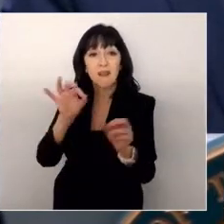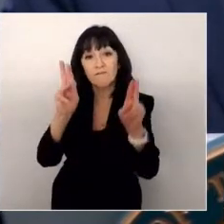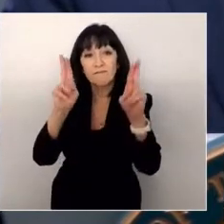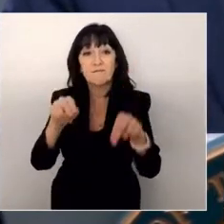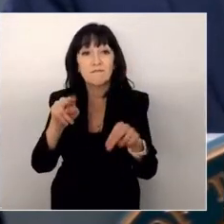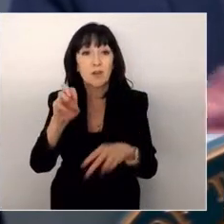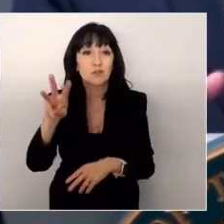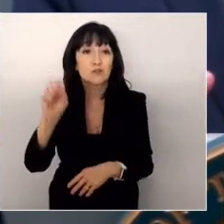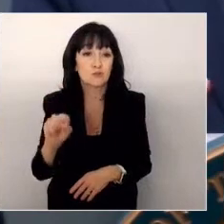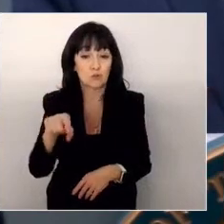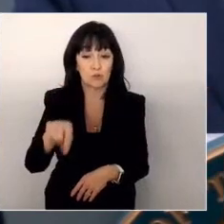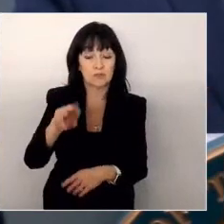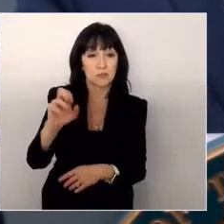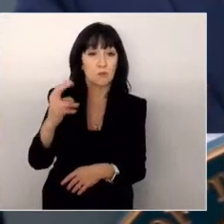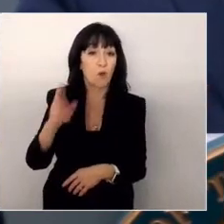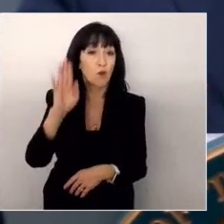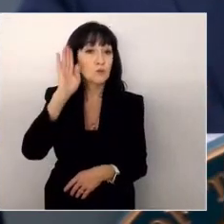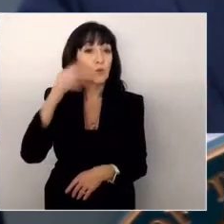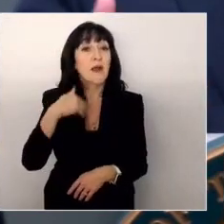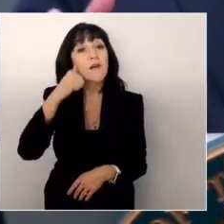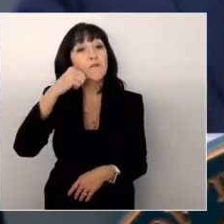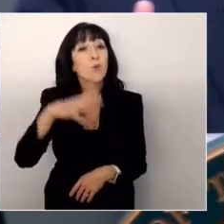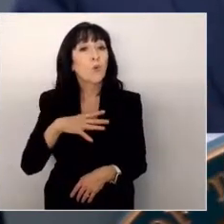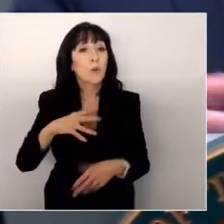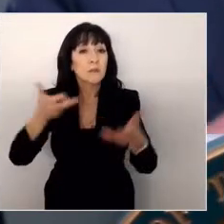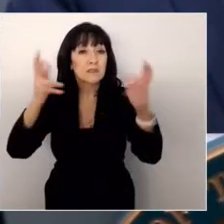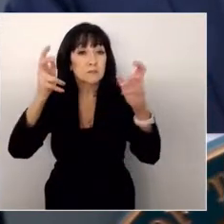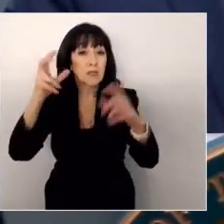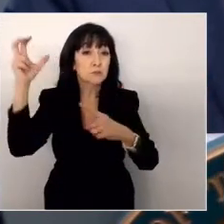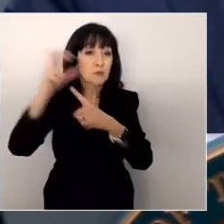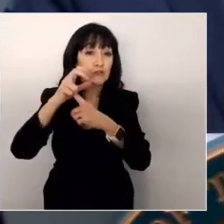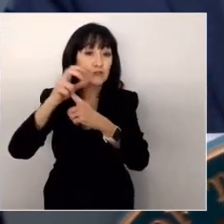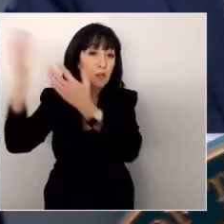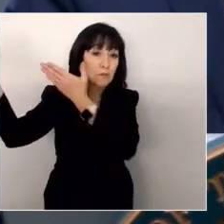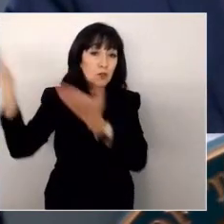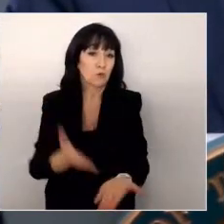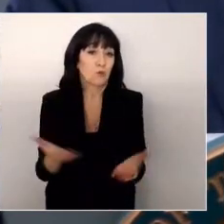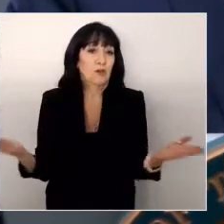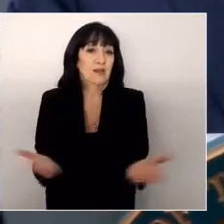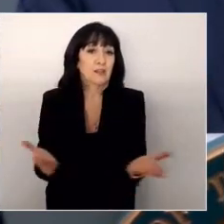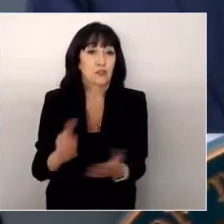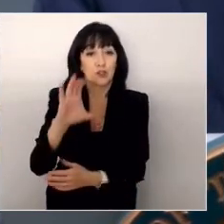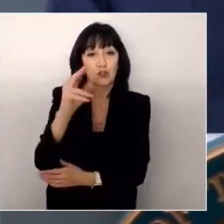will bring its women's basketball championship to the Chase Fieldhouse in Wilmington.